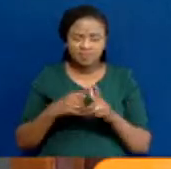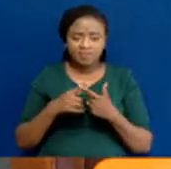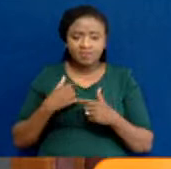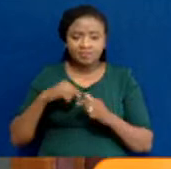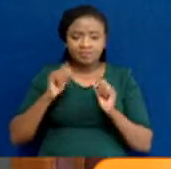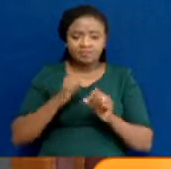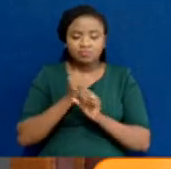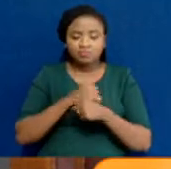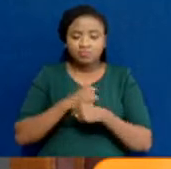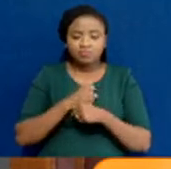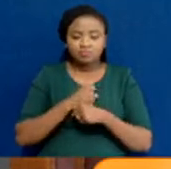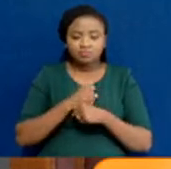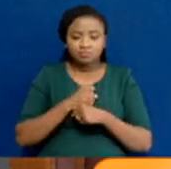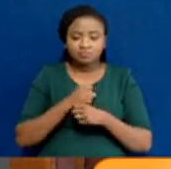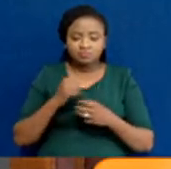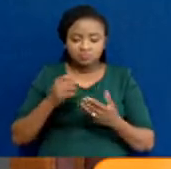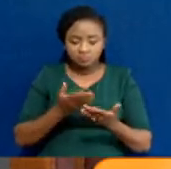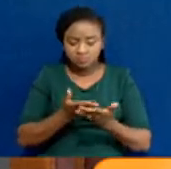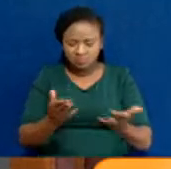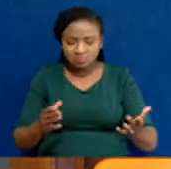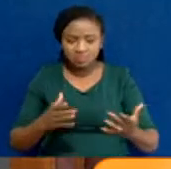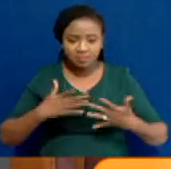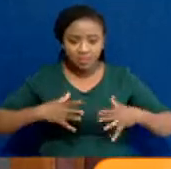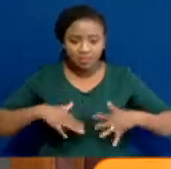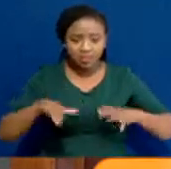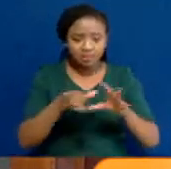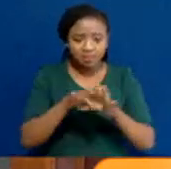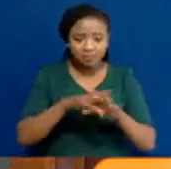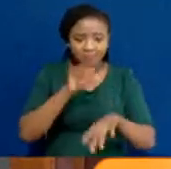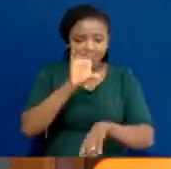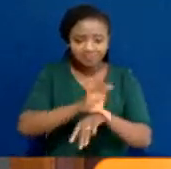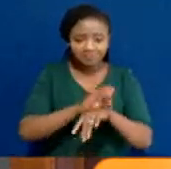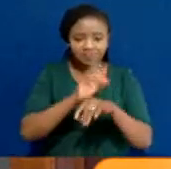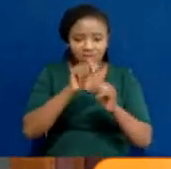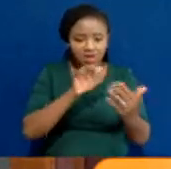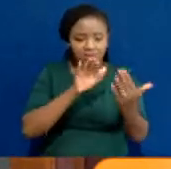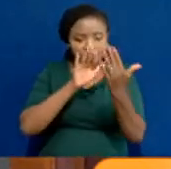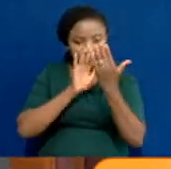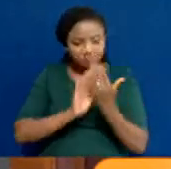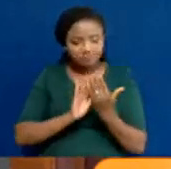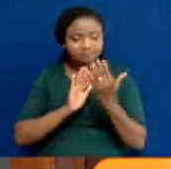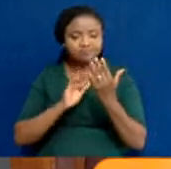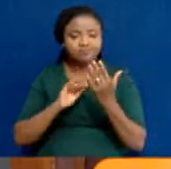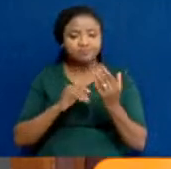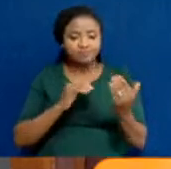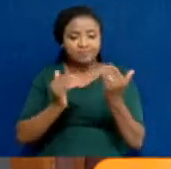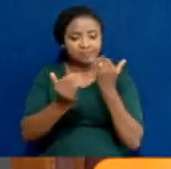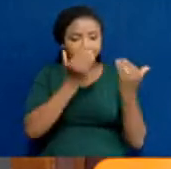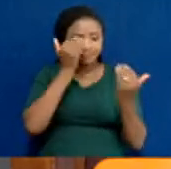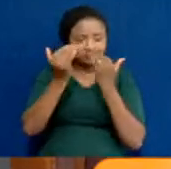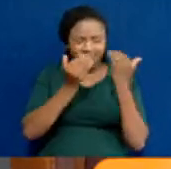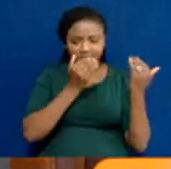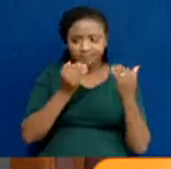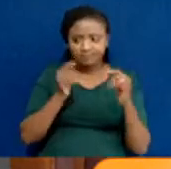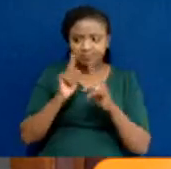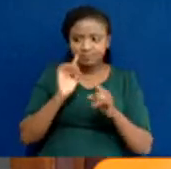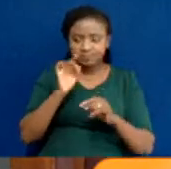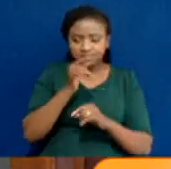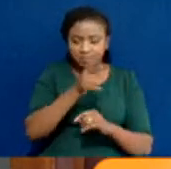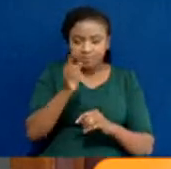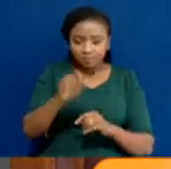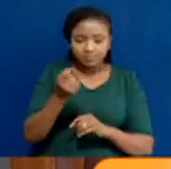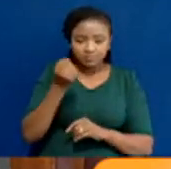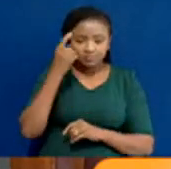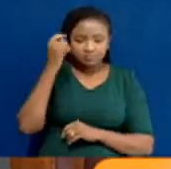easy to access us, and easy even to question, easy to understand where we are coming from.